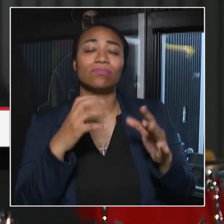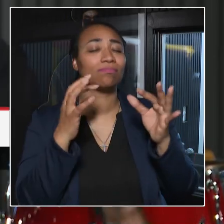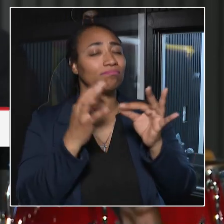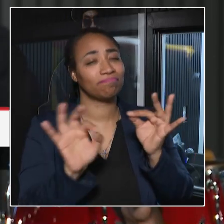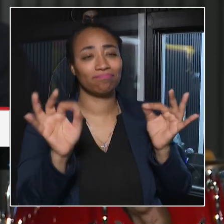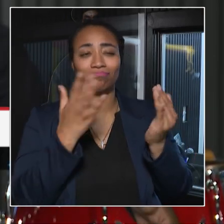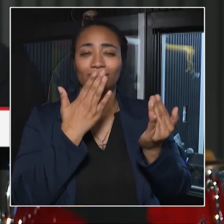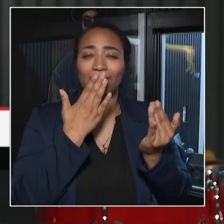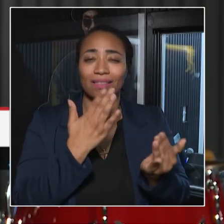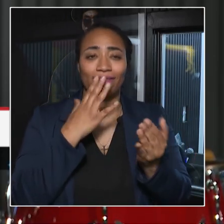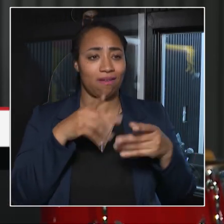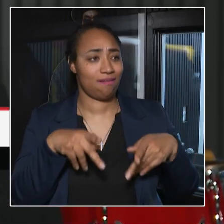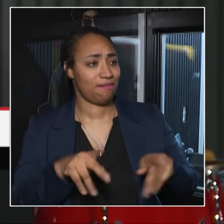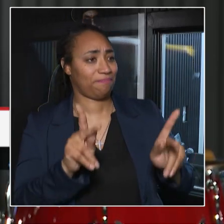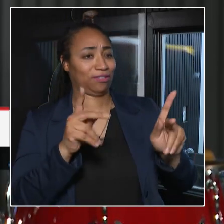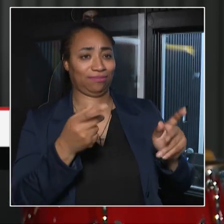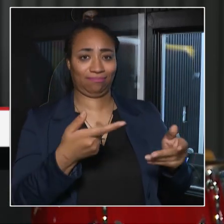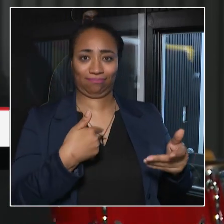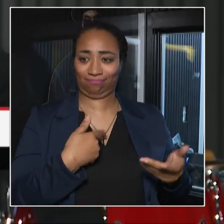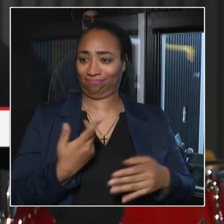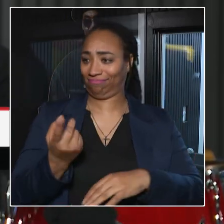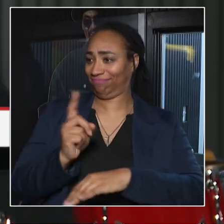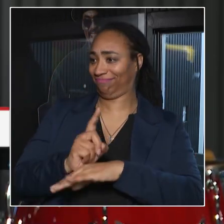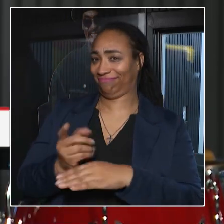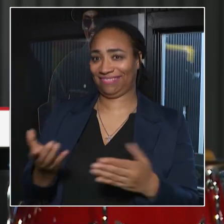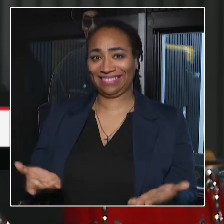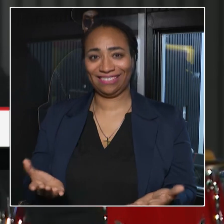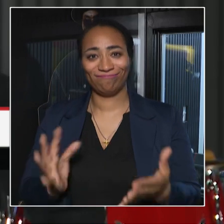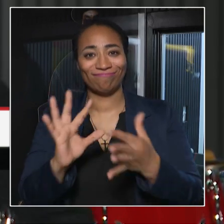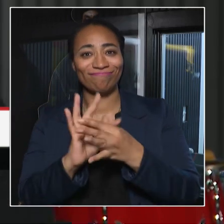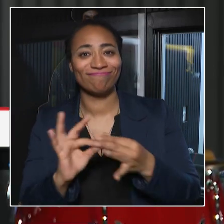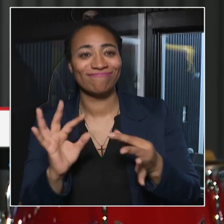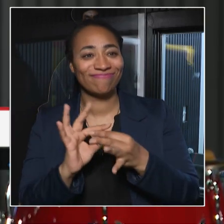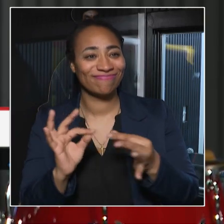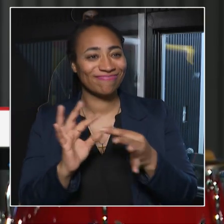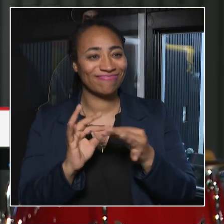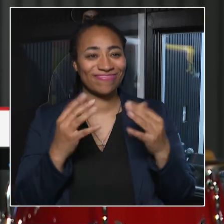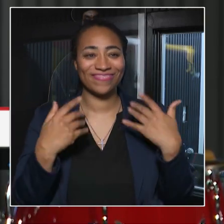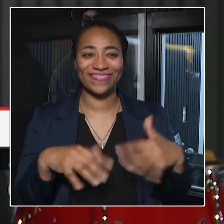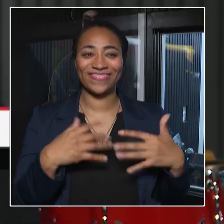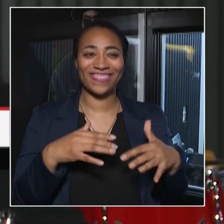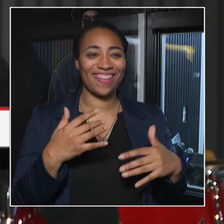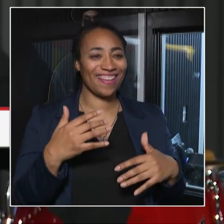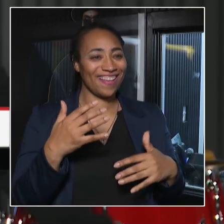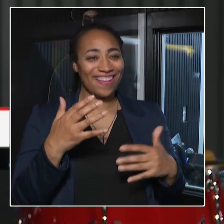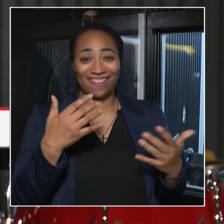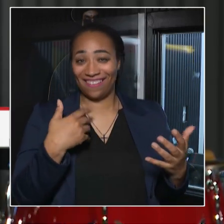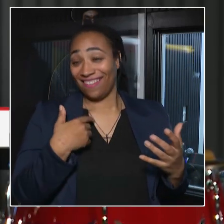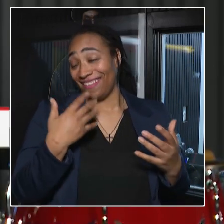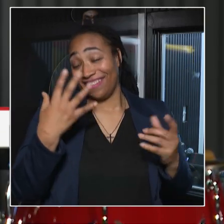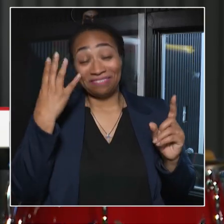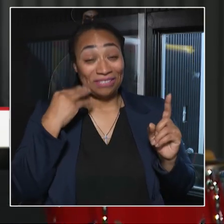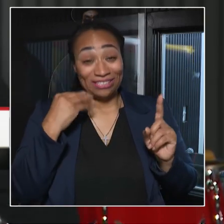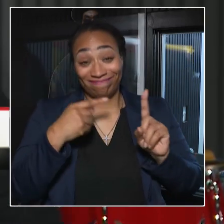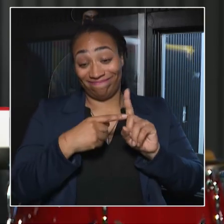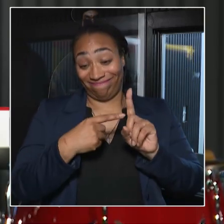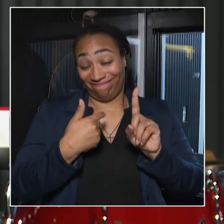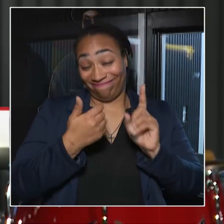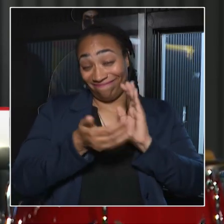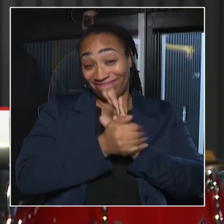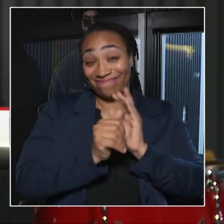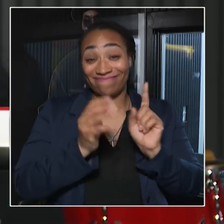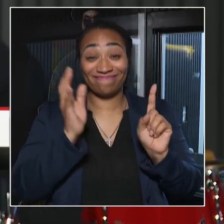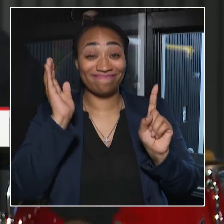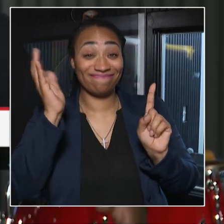I was able to come here and speak on the mic. I've done a lot of talking before, but not to this extent, and I was just really excited to be